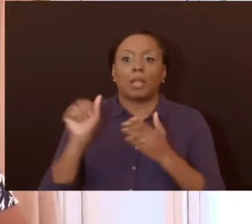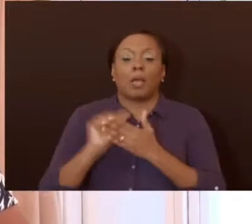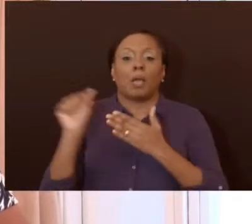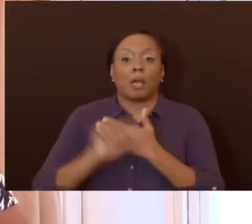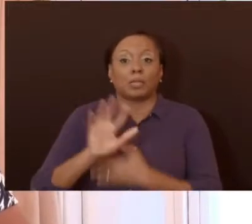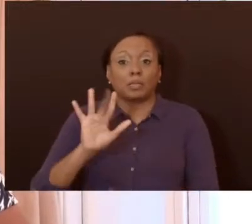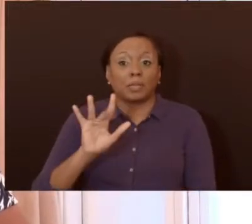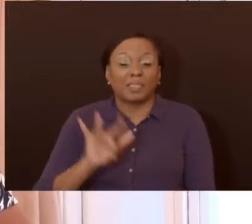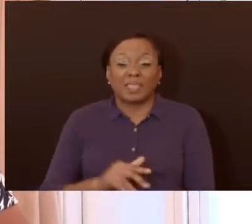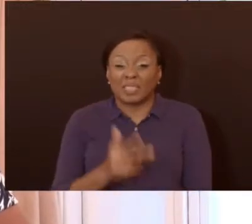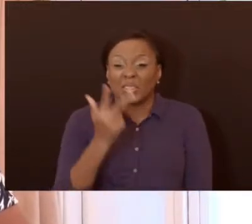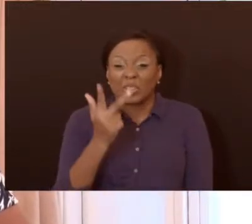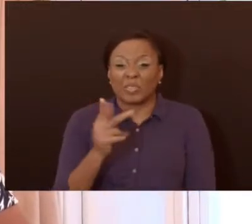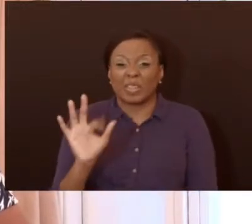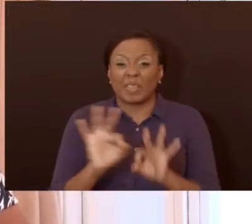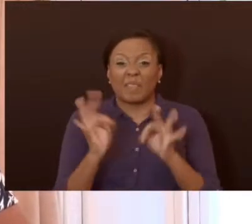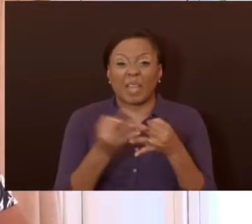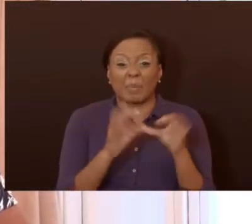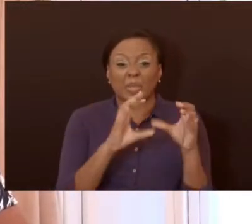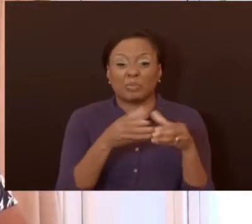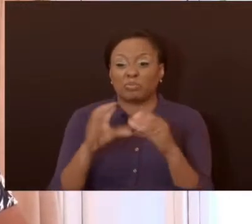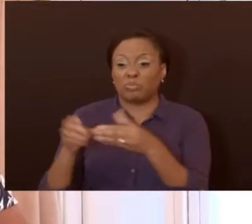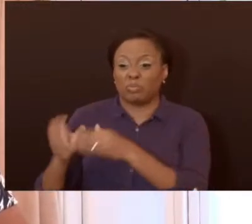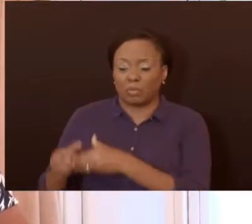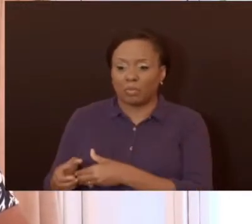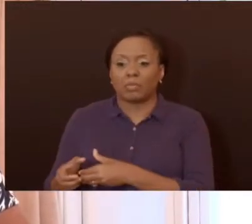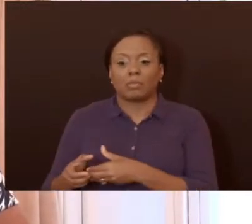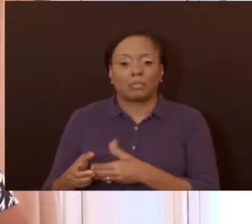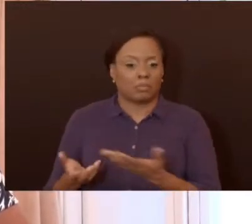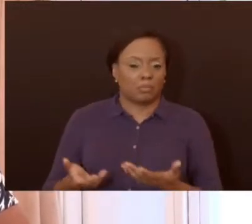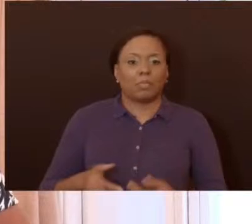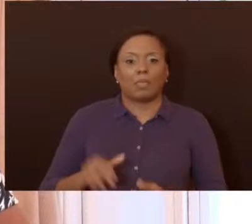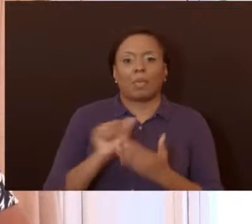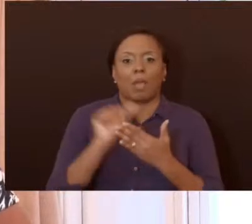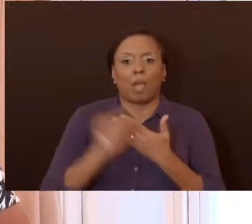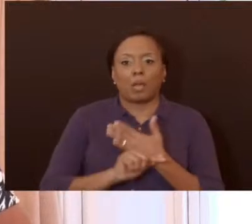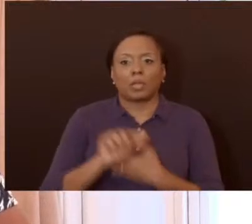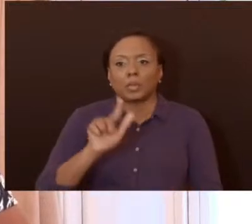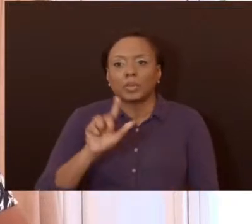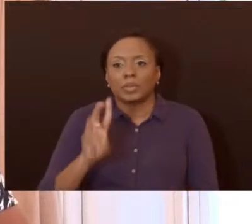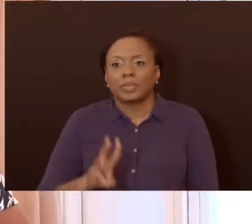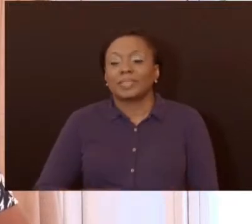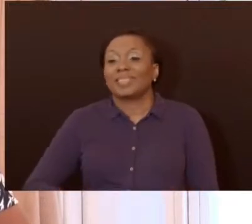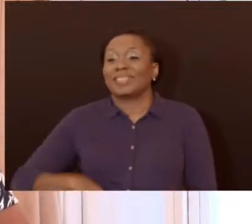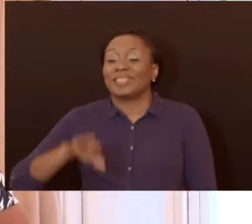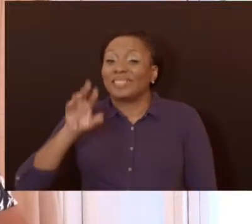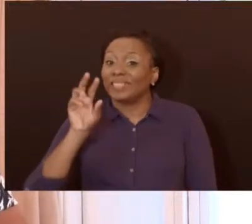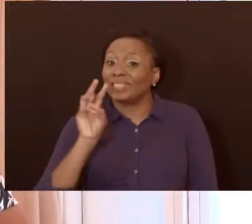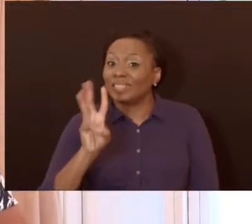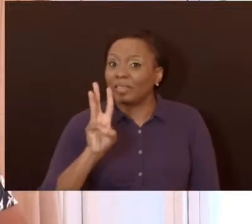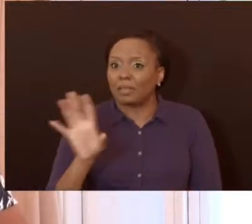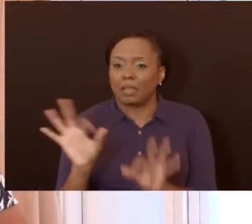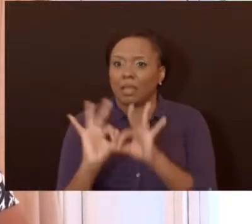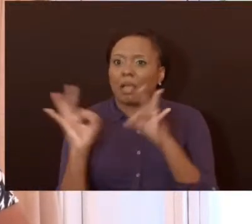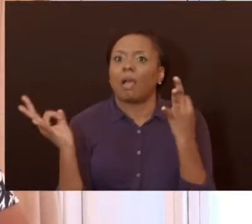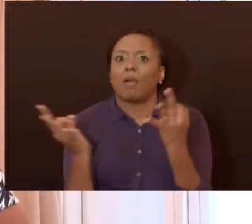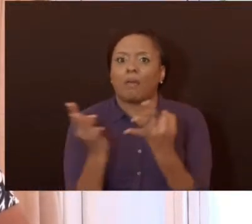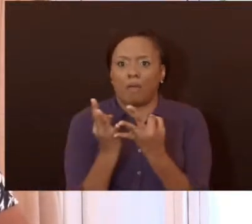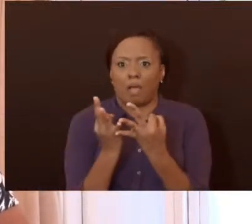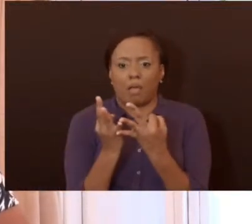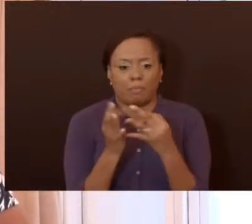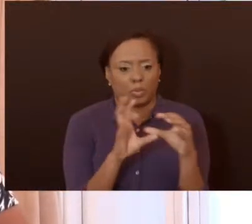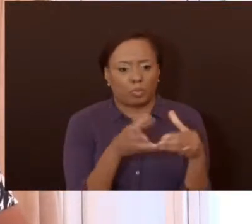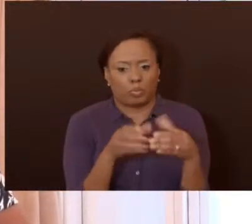25th, there were 3 families ranging from 2 to 3 persons. August 26th, 6 families ranging from 2 to 5 persons.